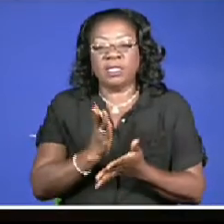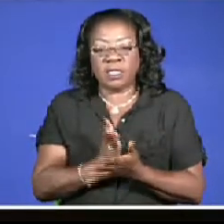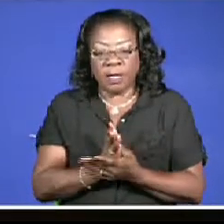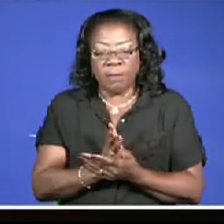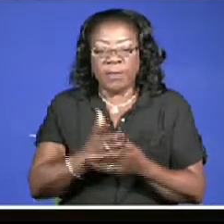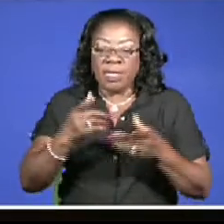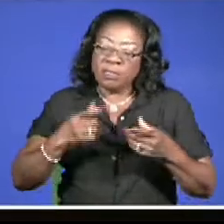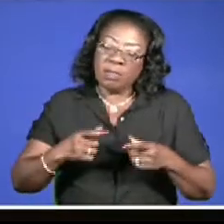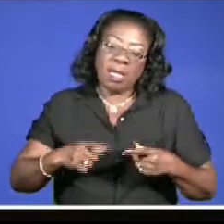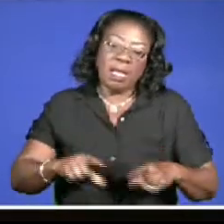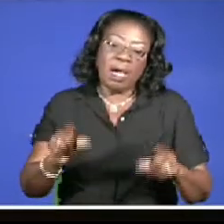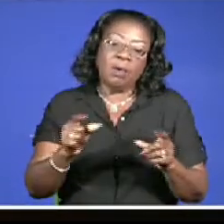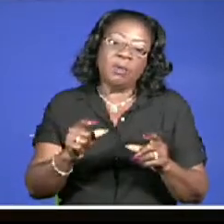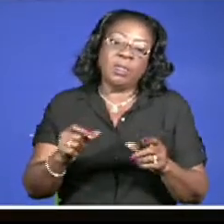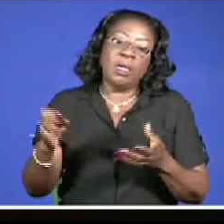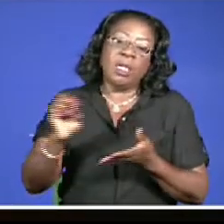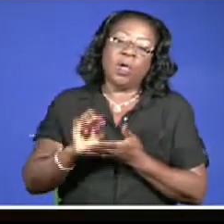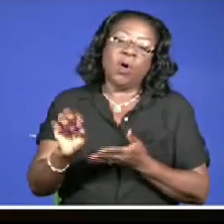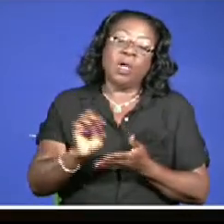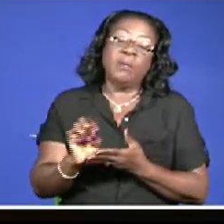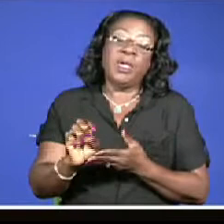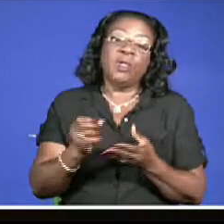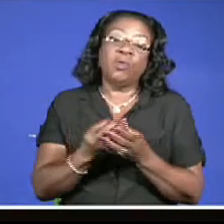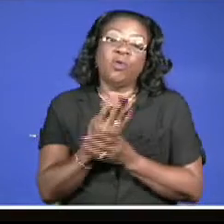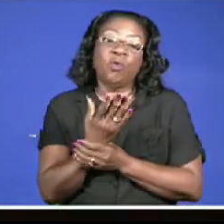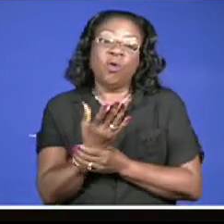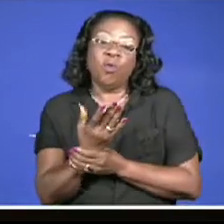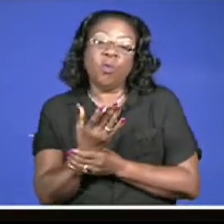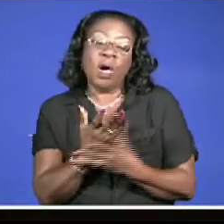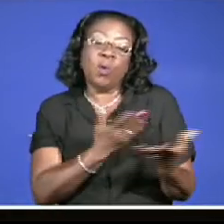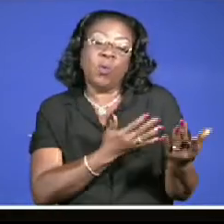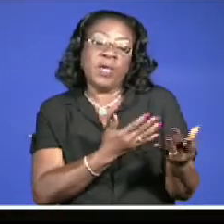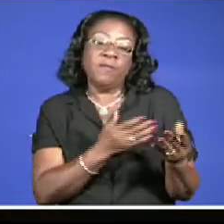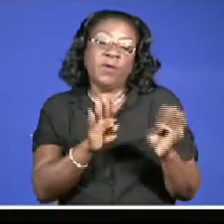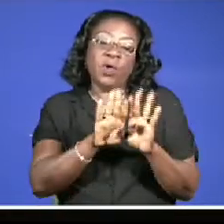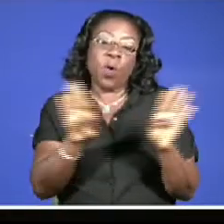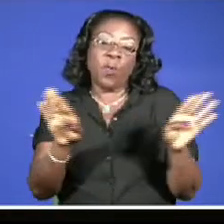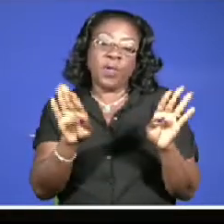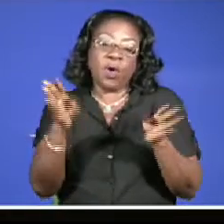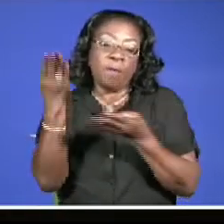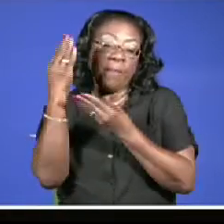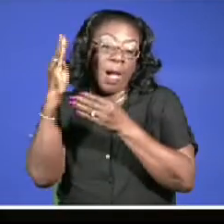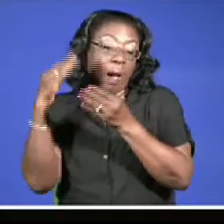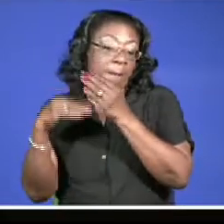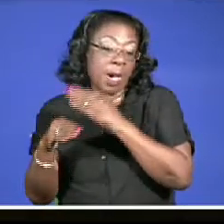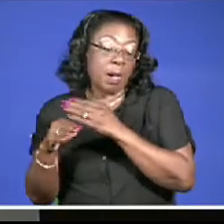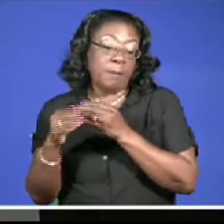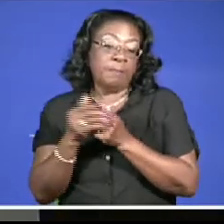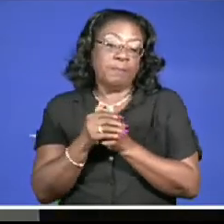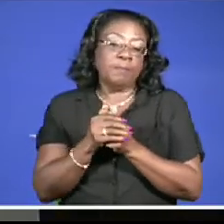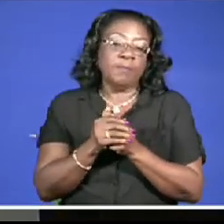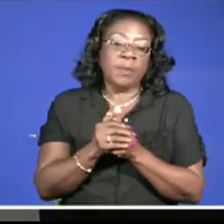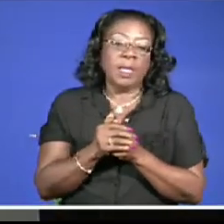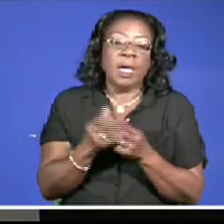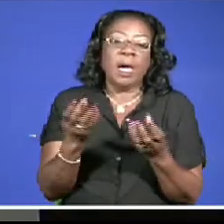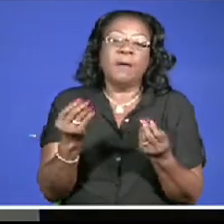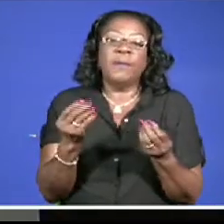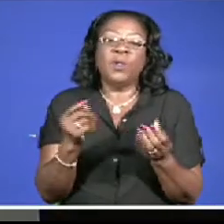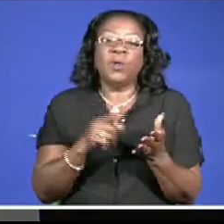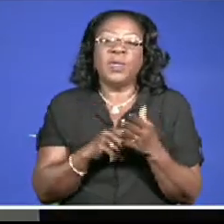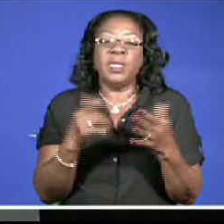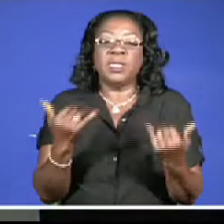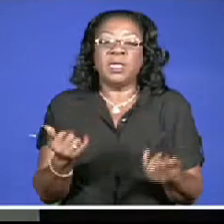to grow with the opening of Bahama, that is uncertain. I've been doing this now